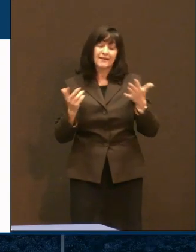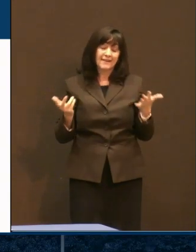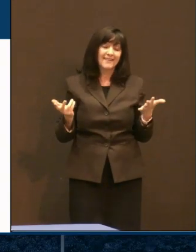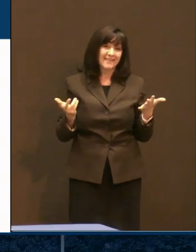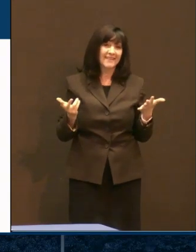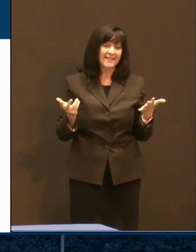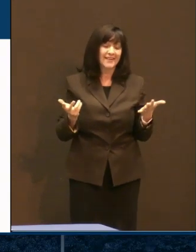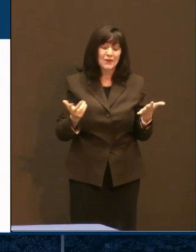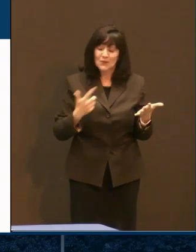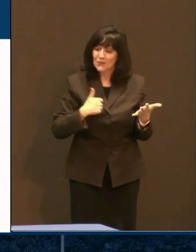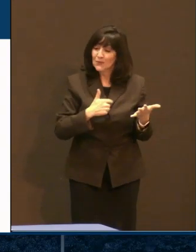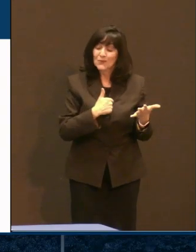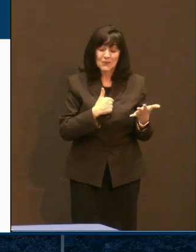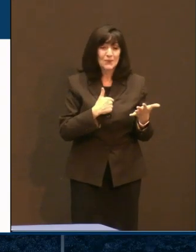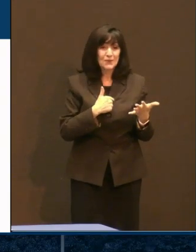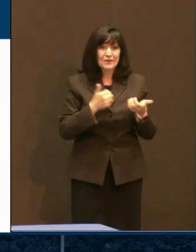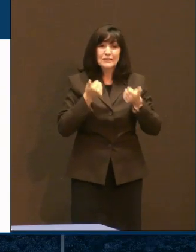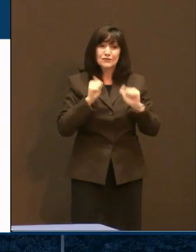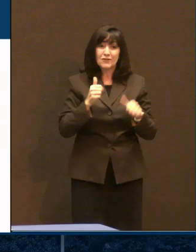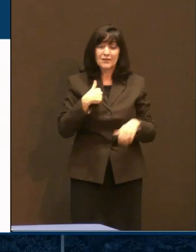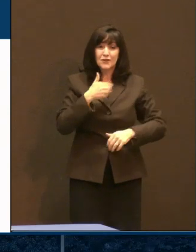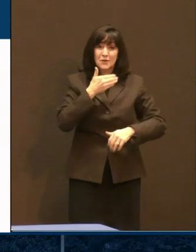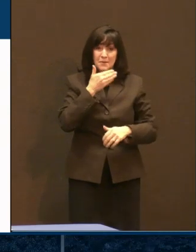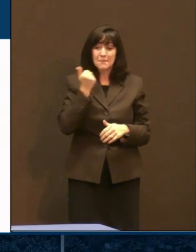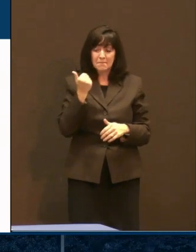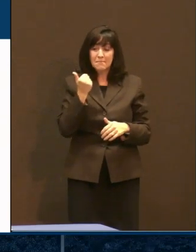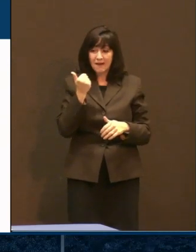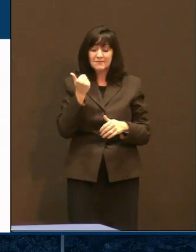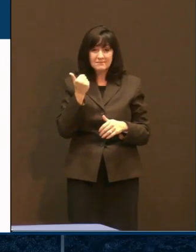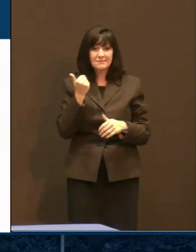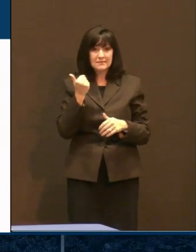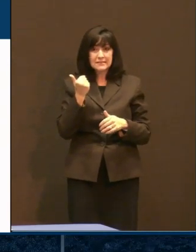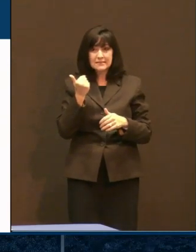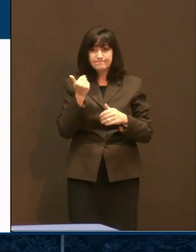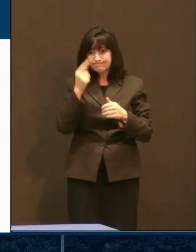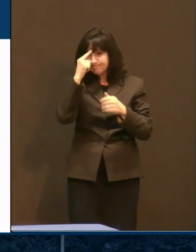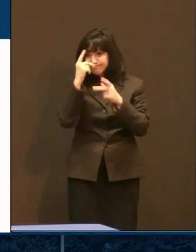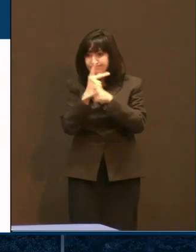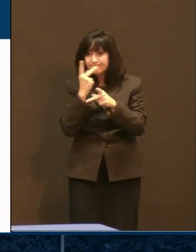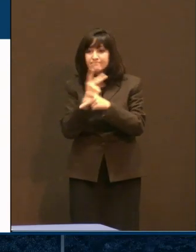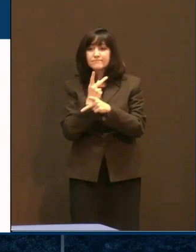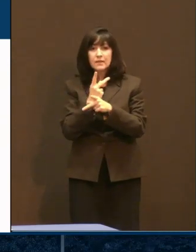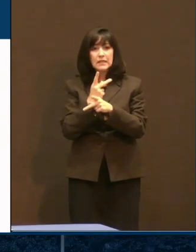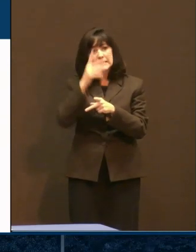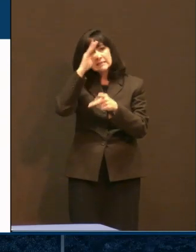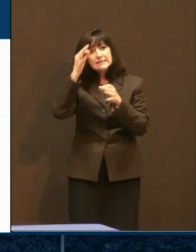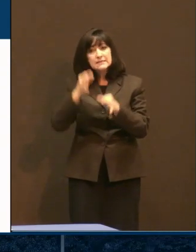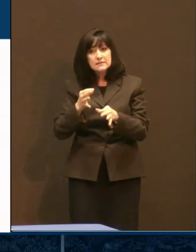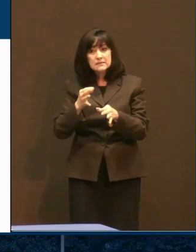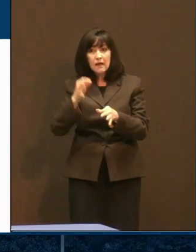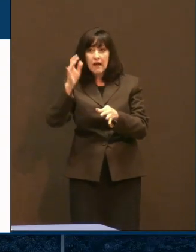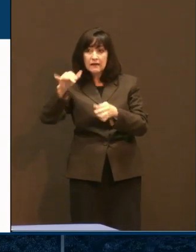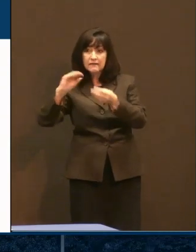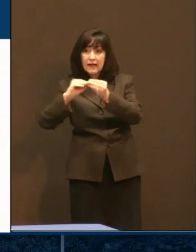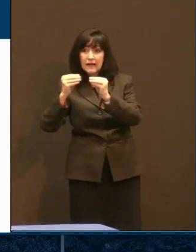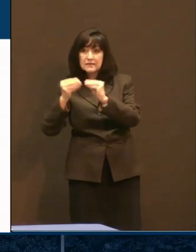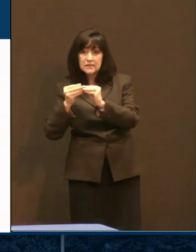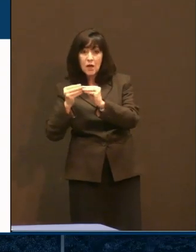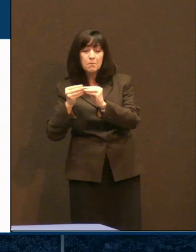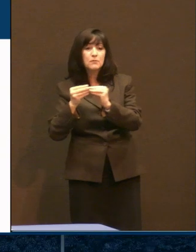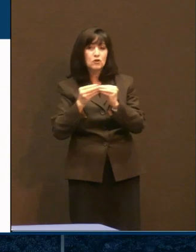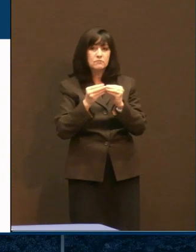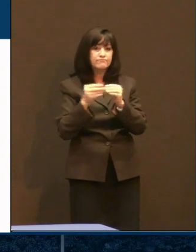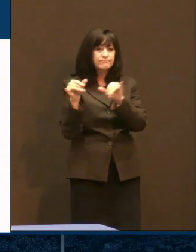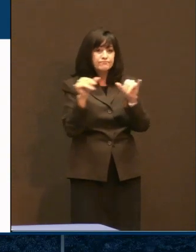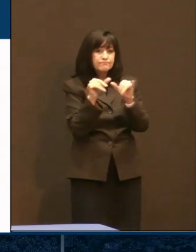indicators to determine the criteria for moving forward. I would recommend that you go to our